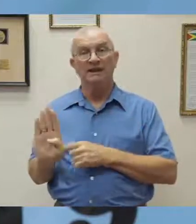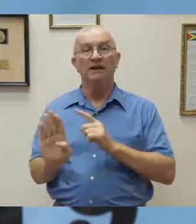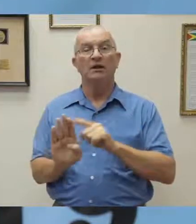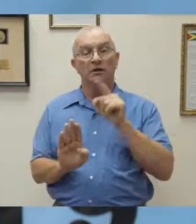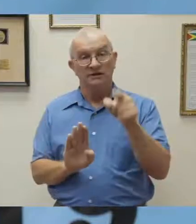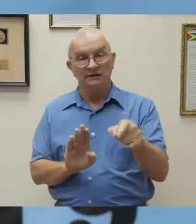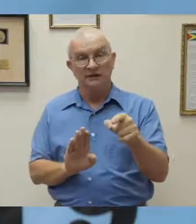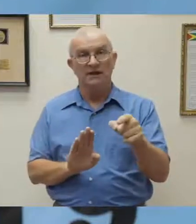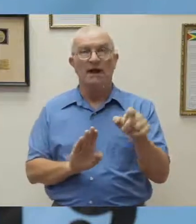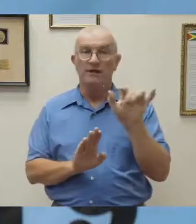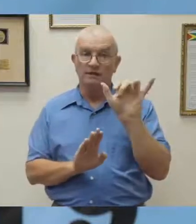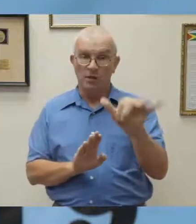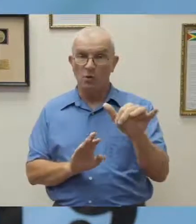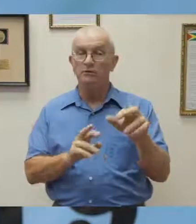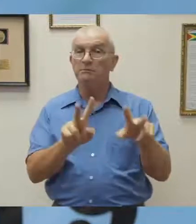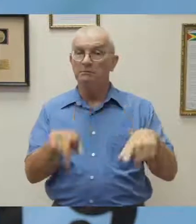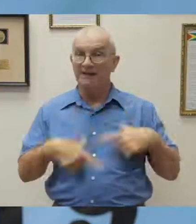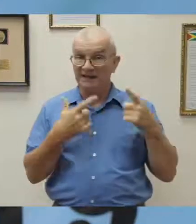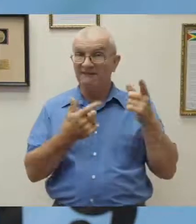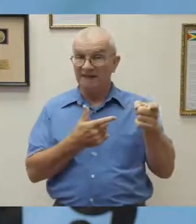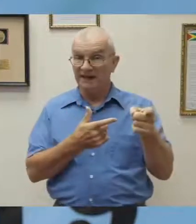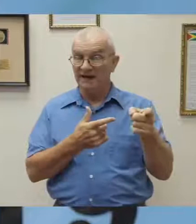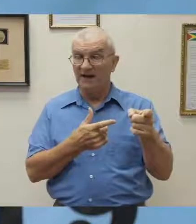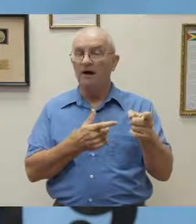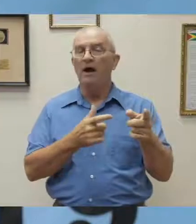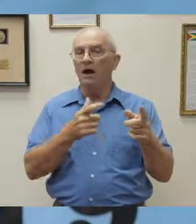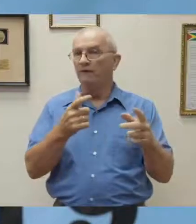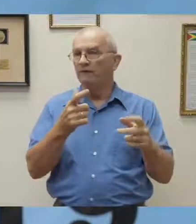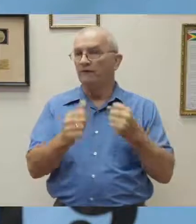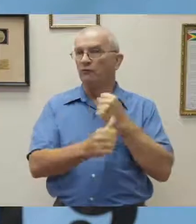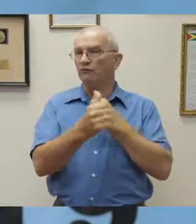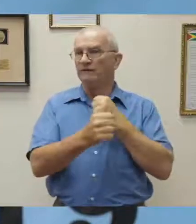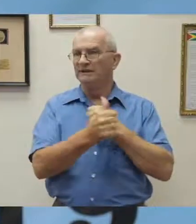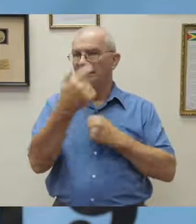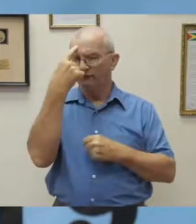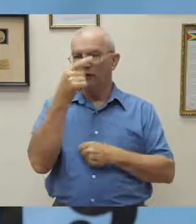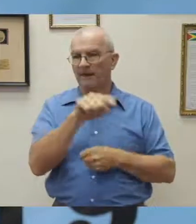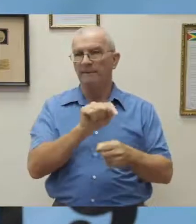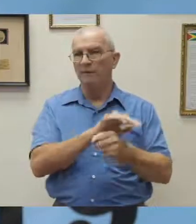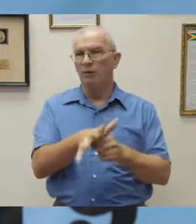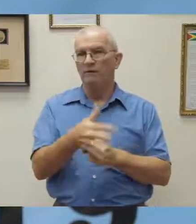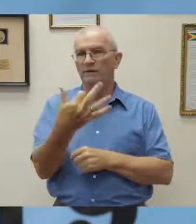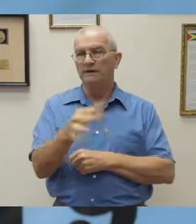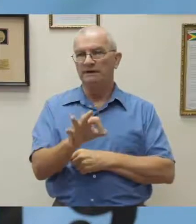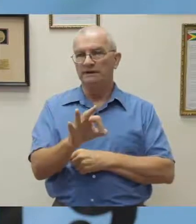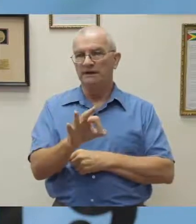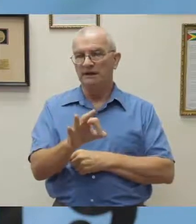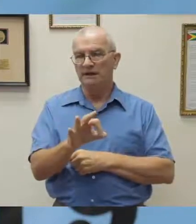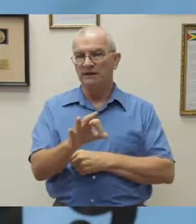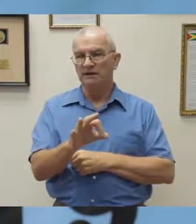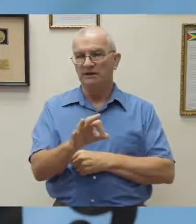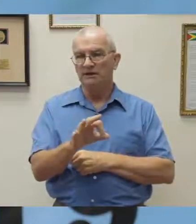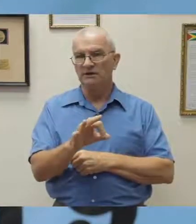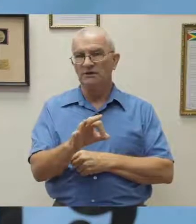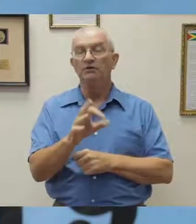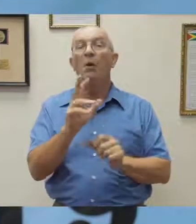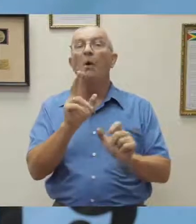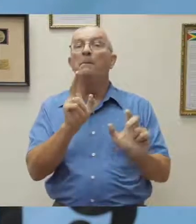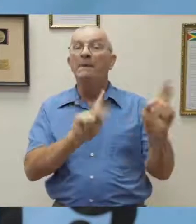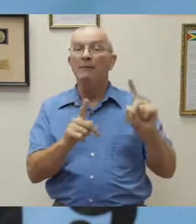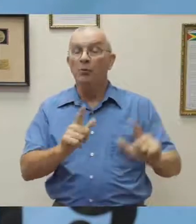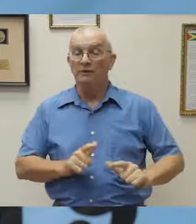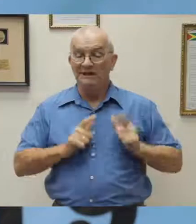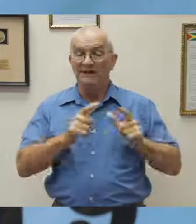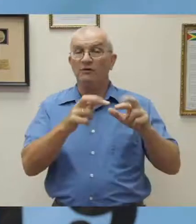makes residents extremely vulnerable to the spread of COVID-19. So residents of Region 1,